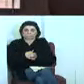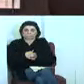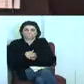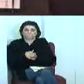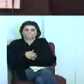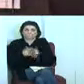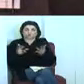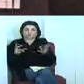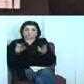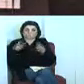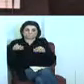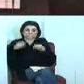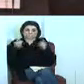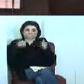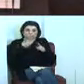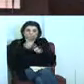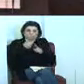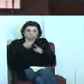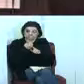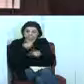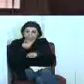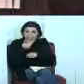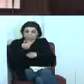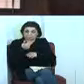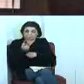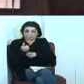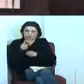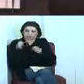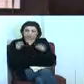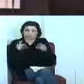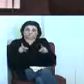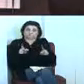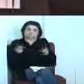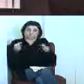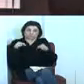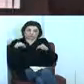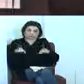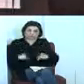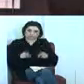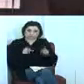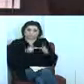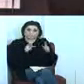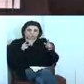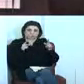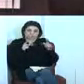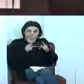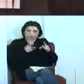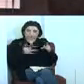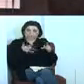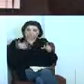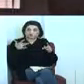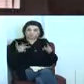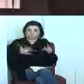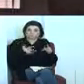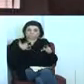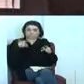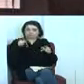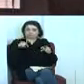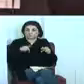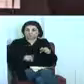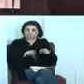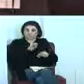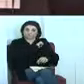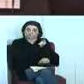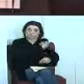But I want you to give yourself the opportunity to come to this spot and feel this